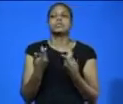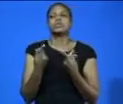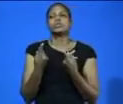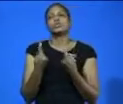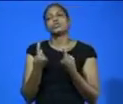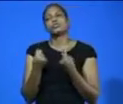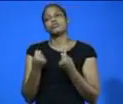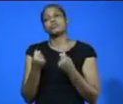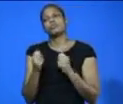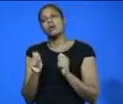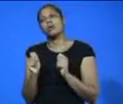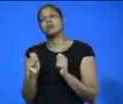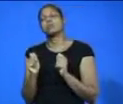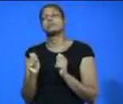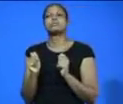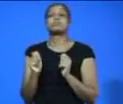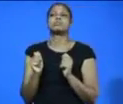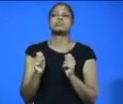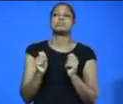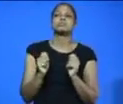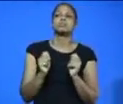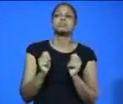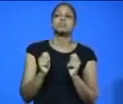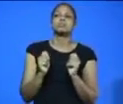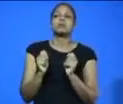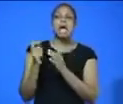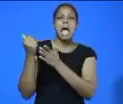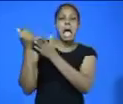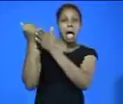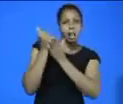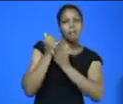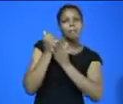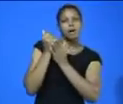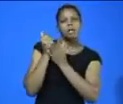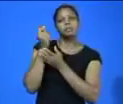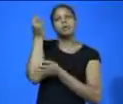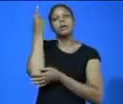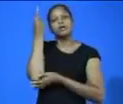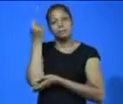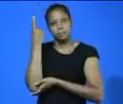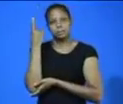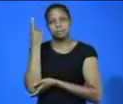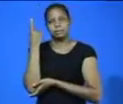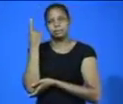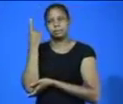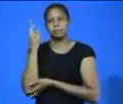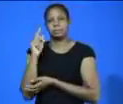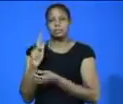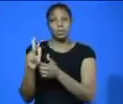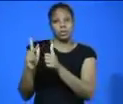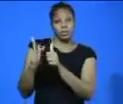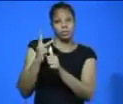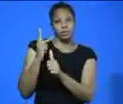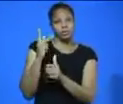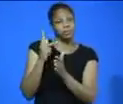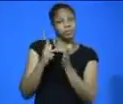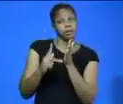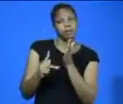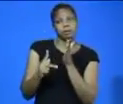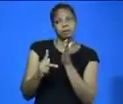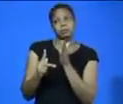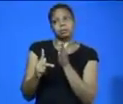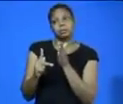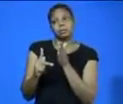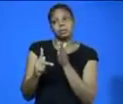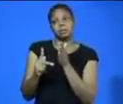force itself on our understanding. The third piece in